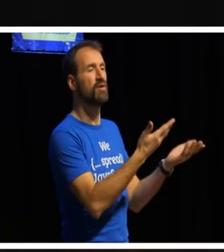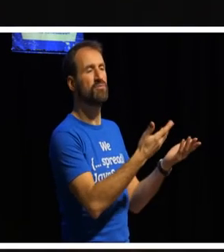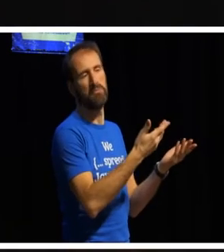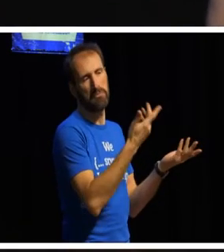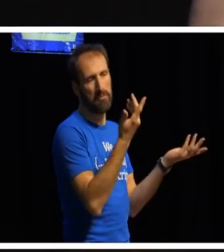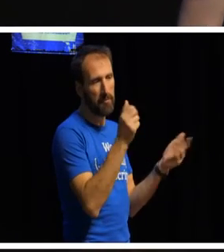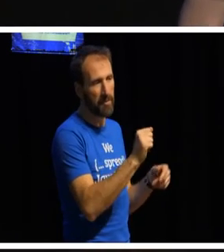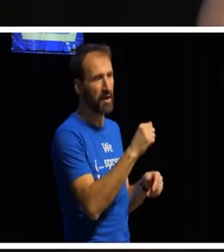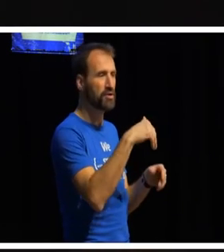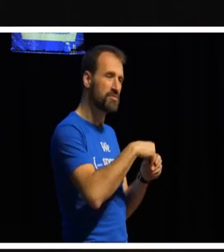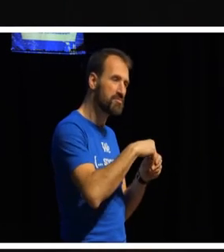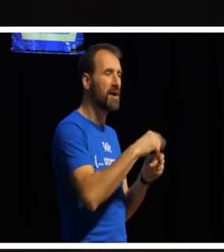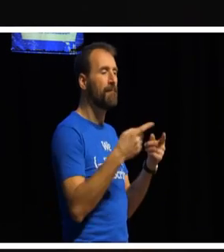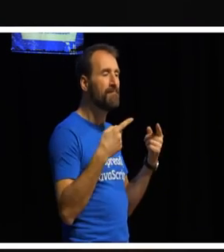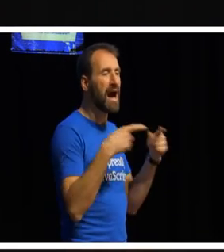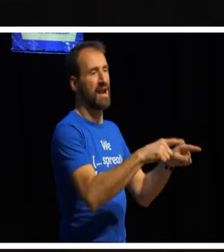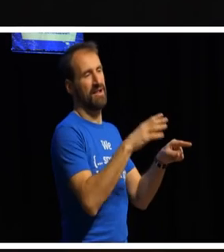in parallel with the JavaScript.